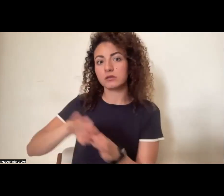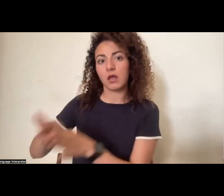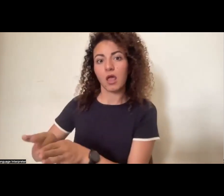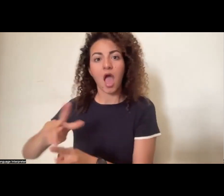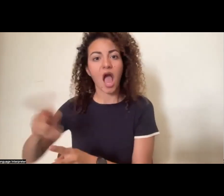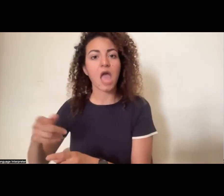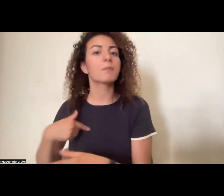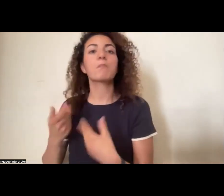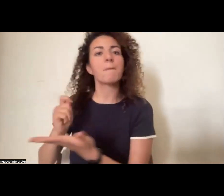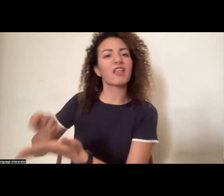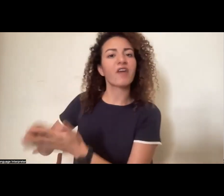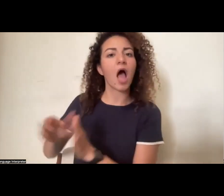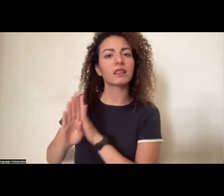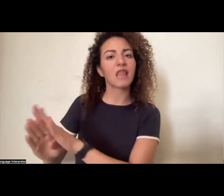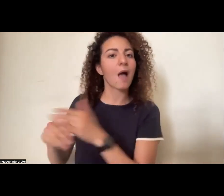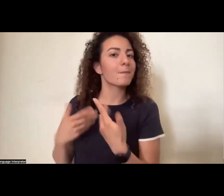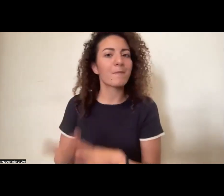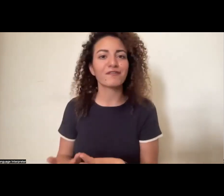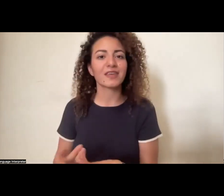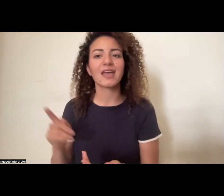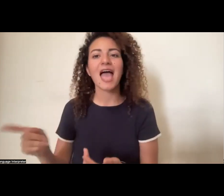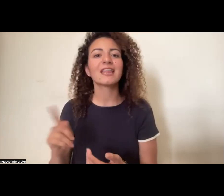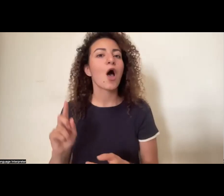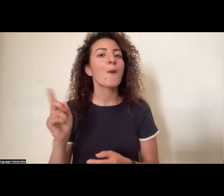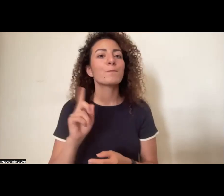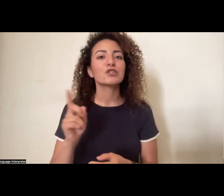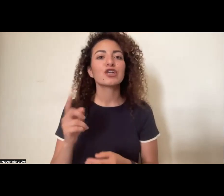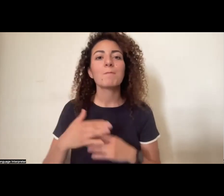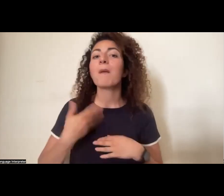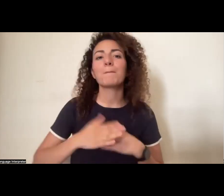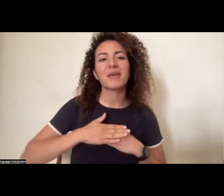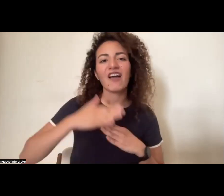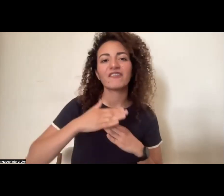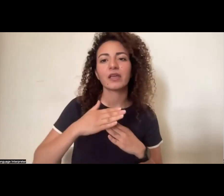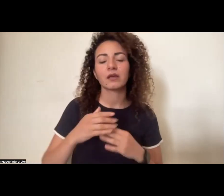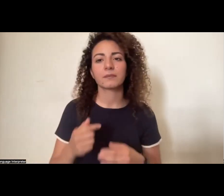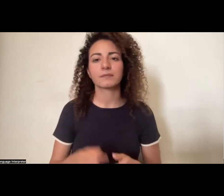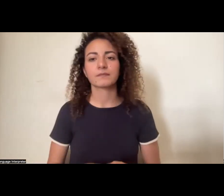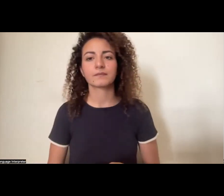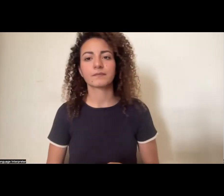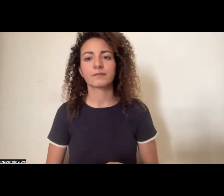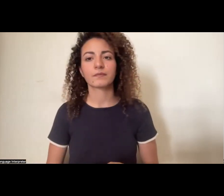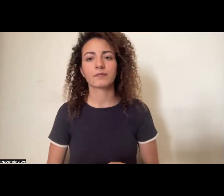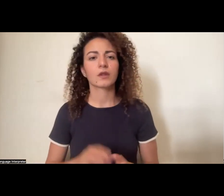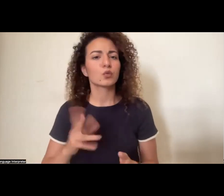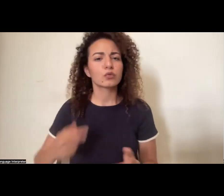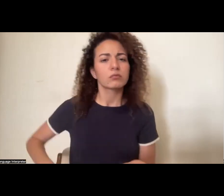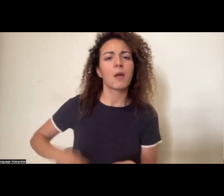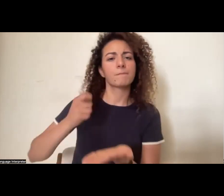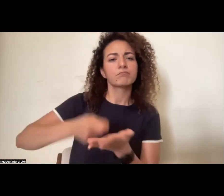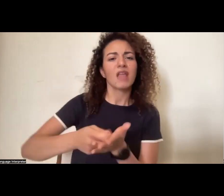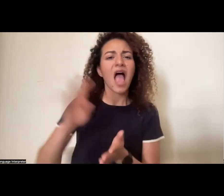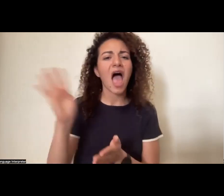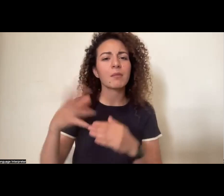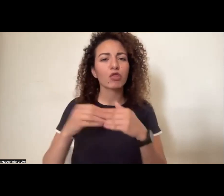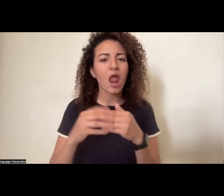definition. So it's not universal, it is not effective, and not adequate for sure. I mean, what is a cash transfer of